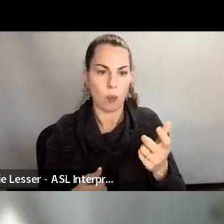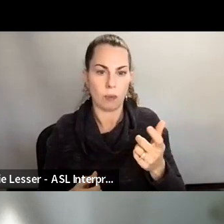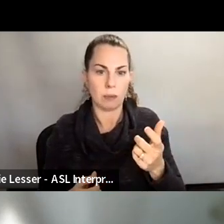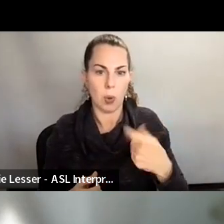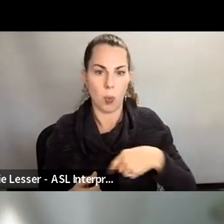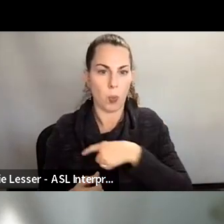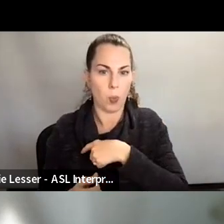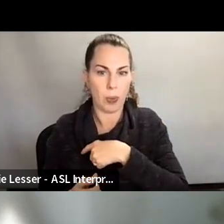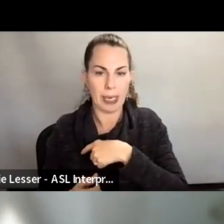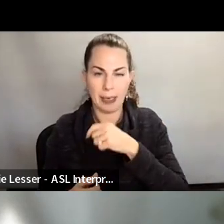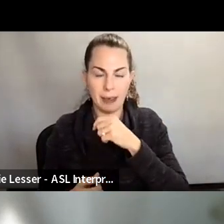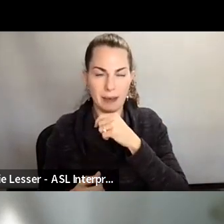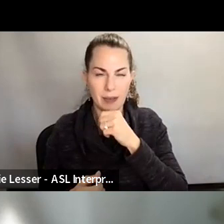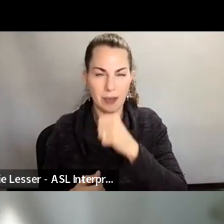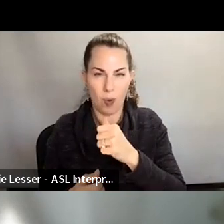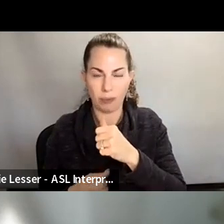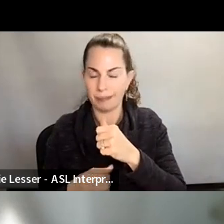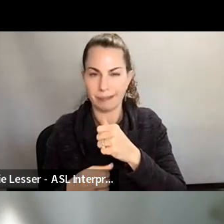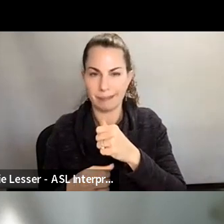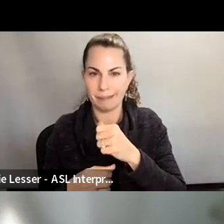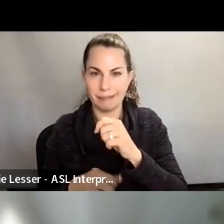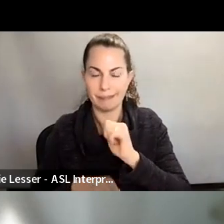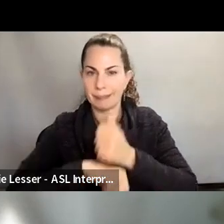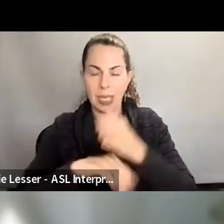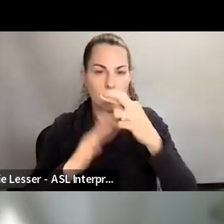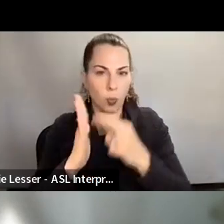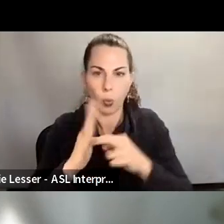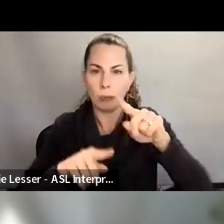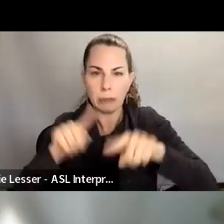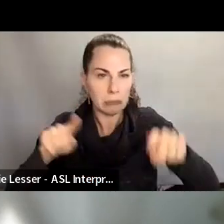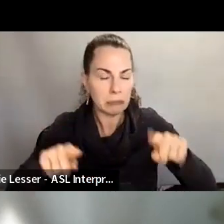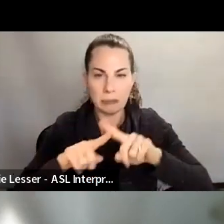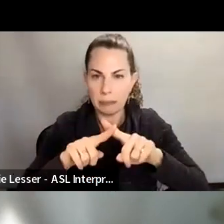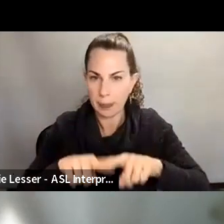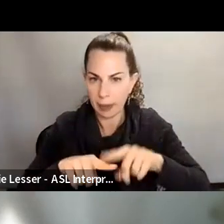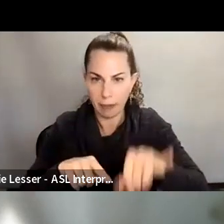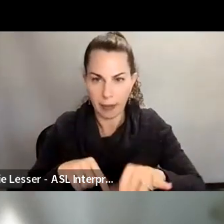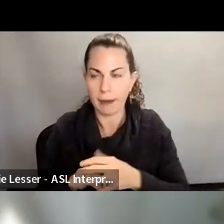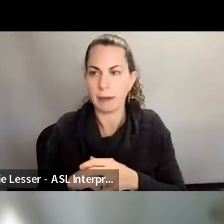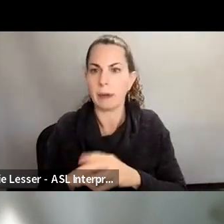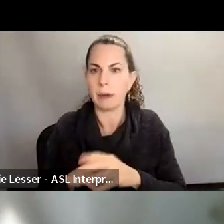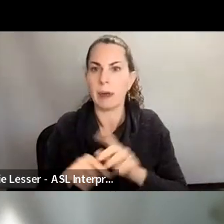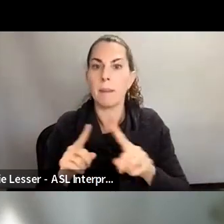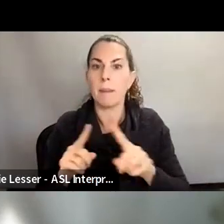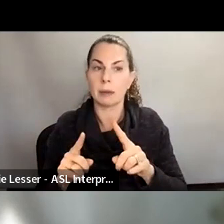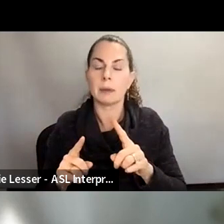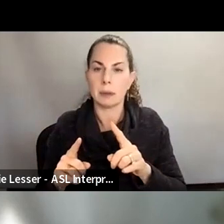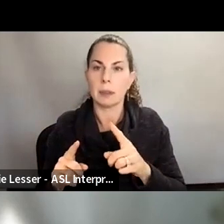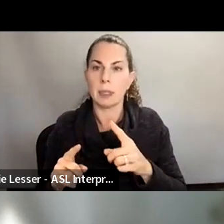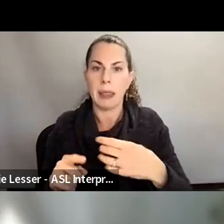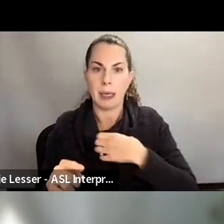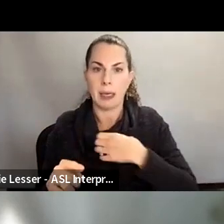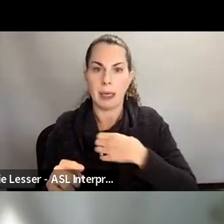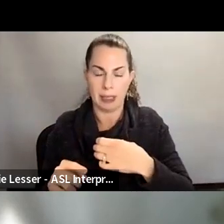get into the granular. The conversations that the complaints we get are when a conversation should have happened with